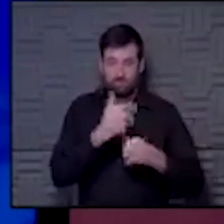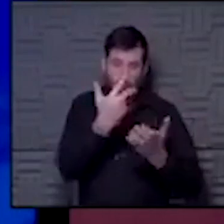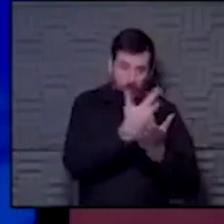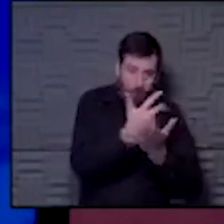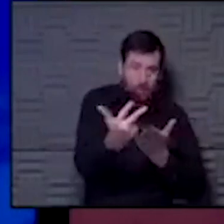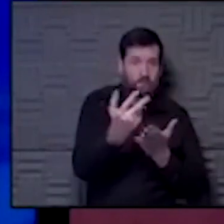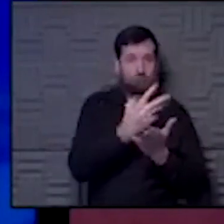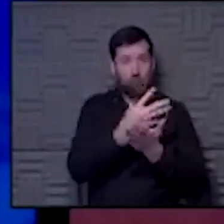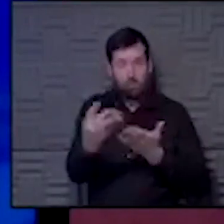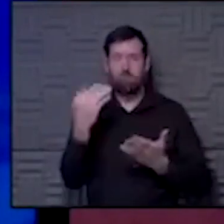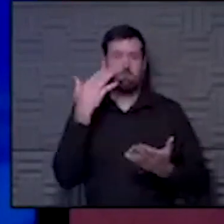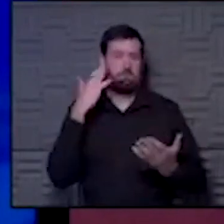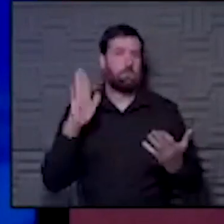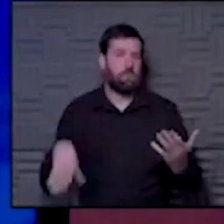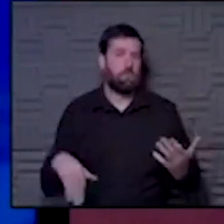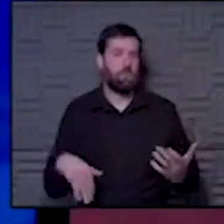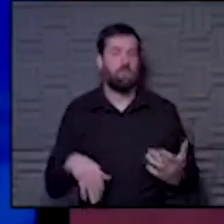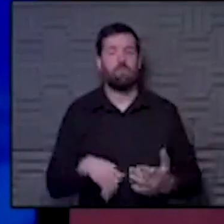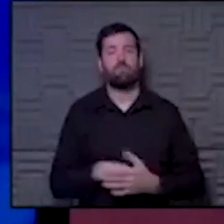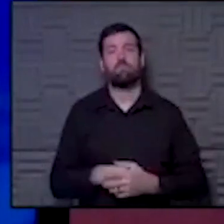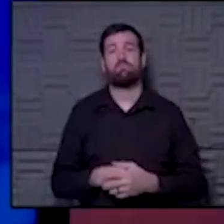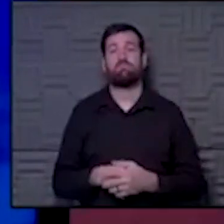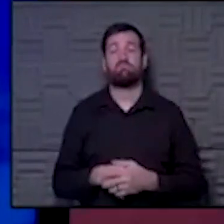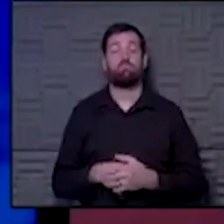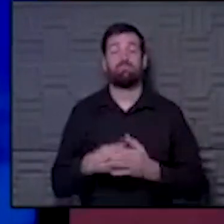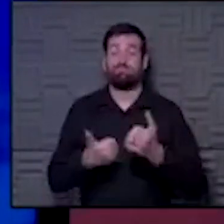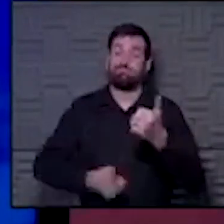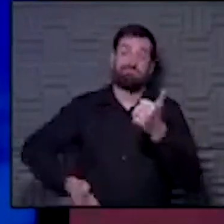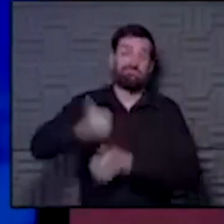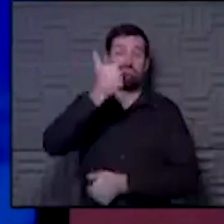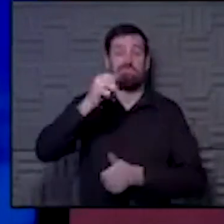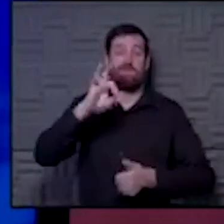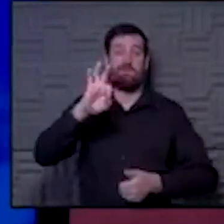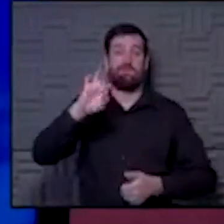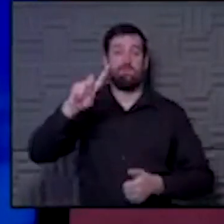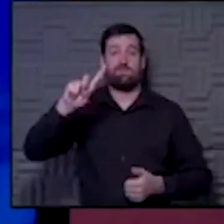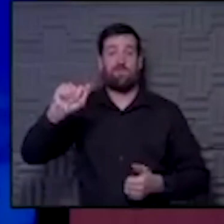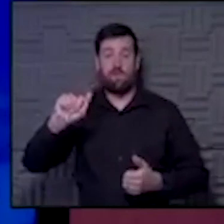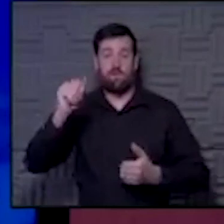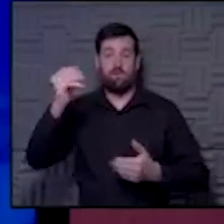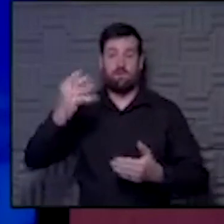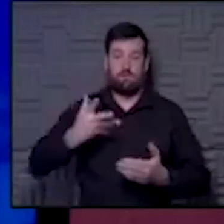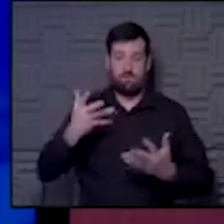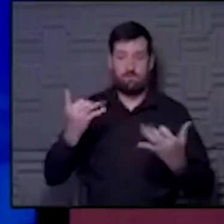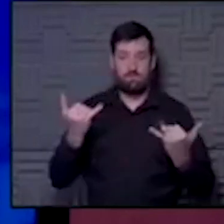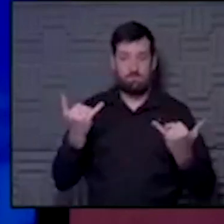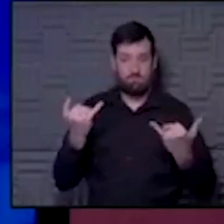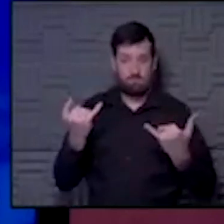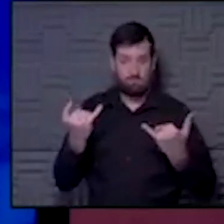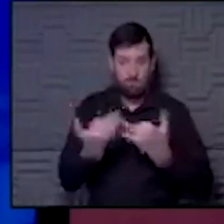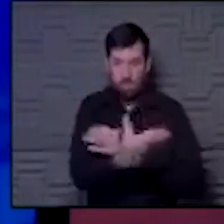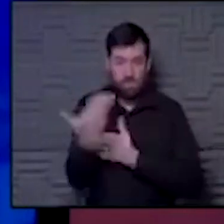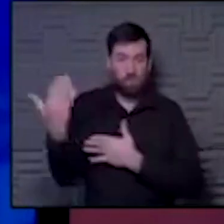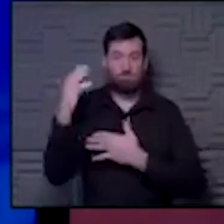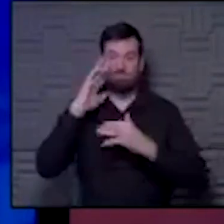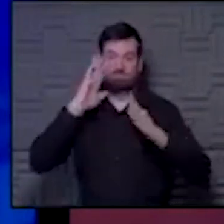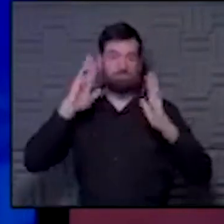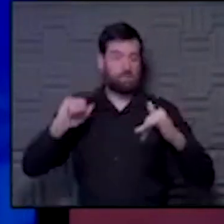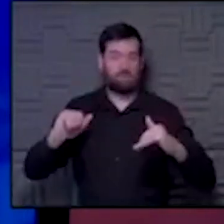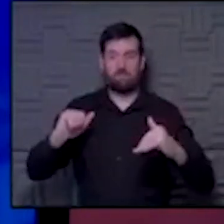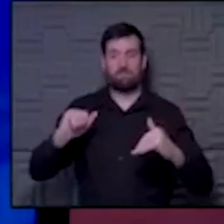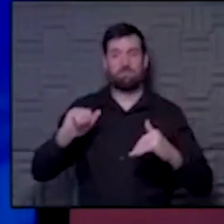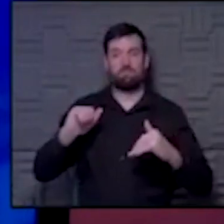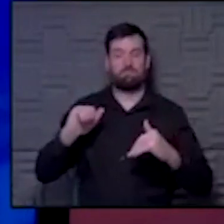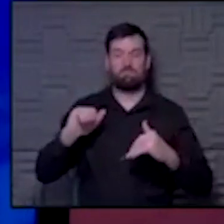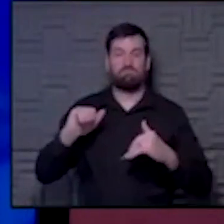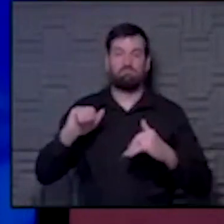4 weeks. And you're right. In fact, the head of the FDA Advisory Committee indicated early this morning that he fully expected the Moderna vaccine to get the